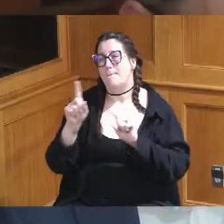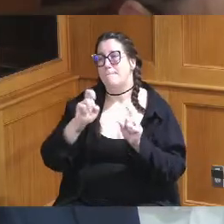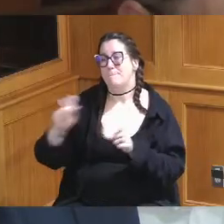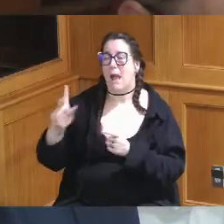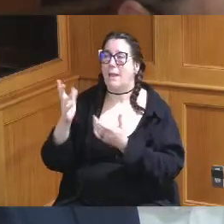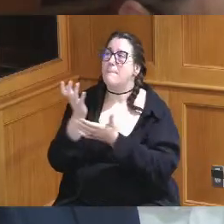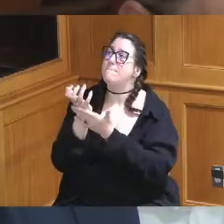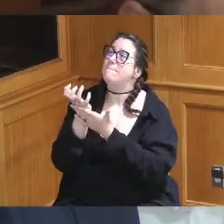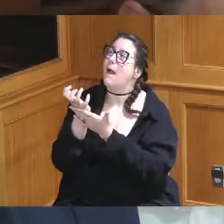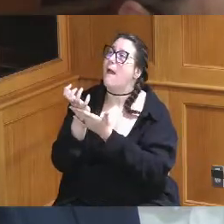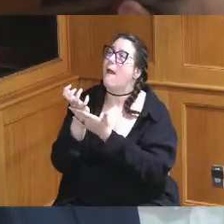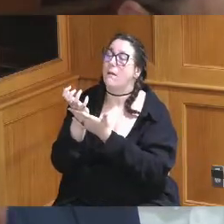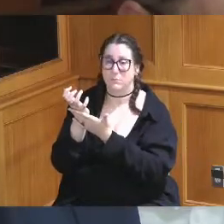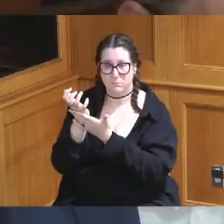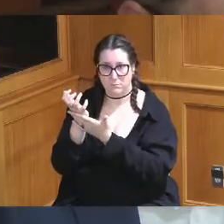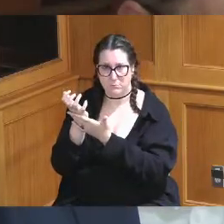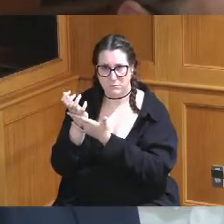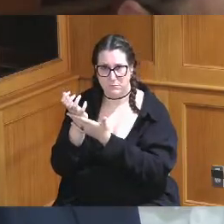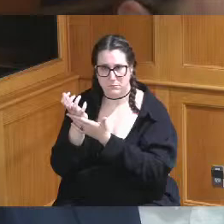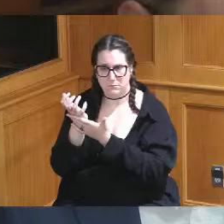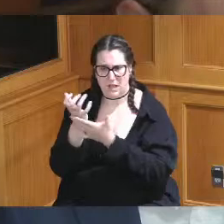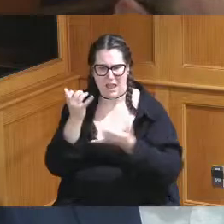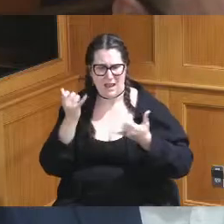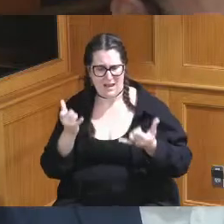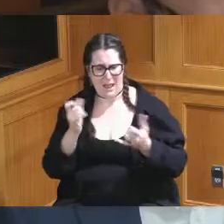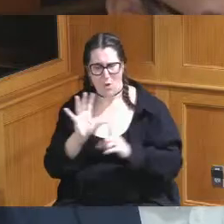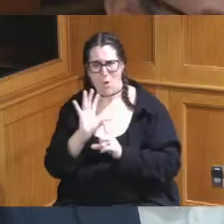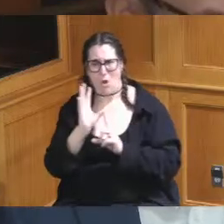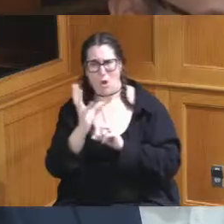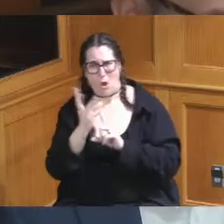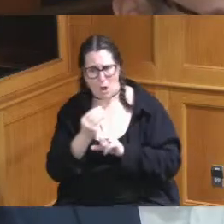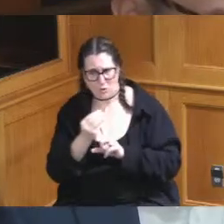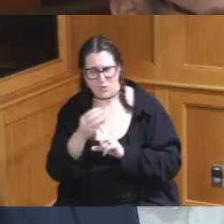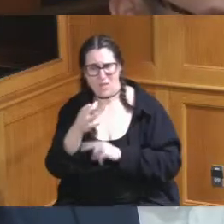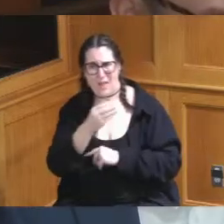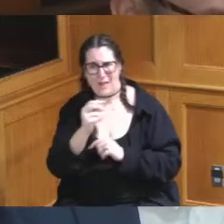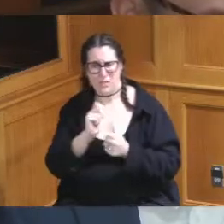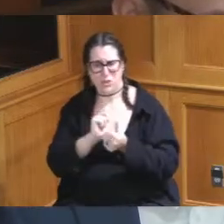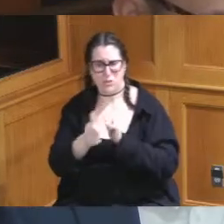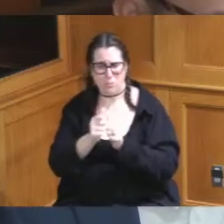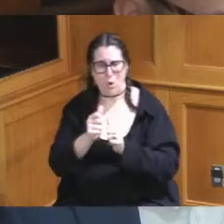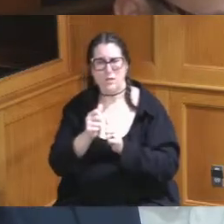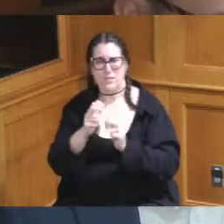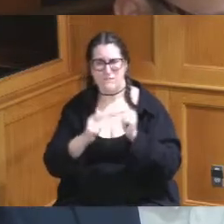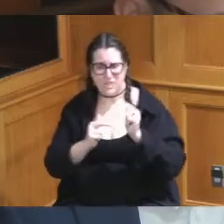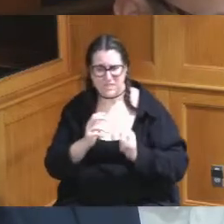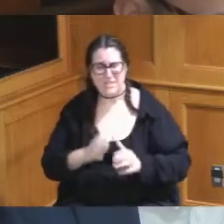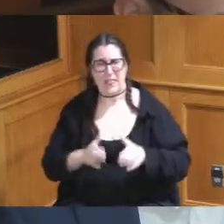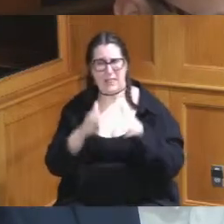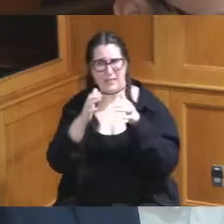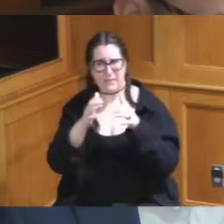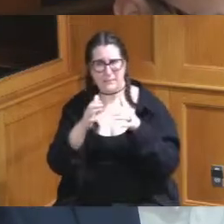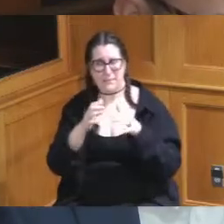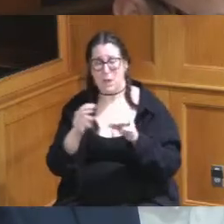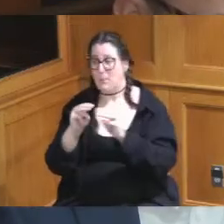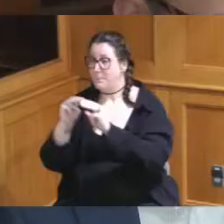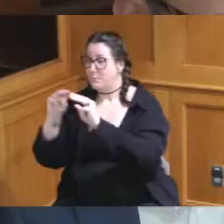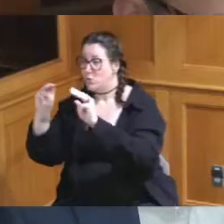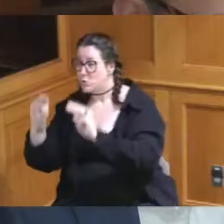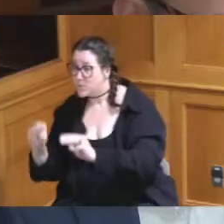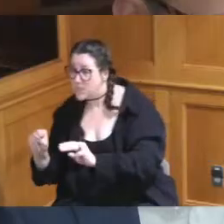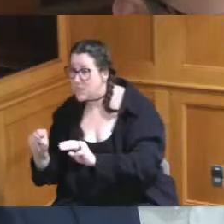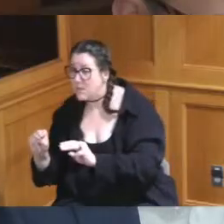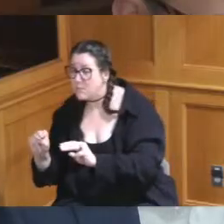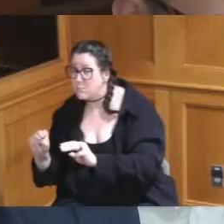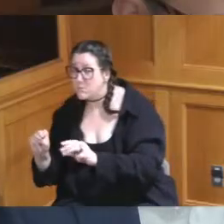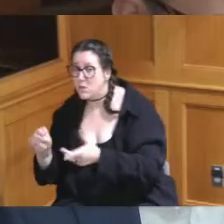And then guess what? It's called cultural and sports facilities. So that means everybody. It said museums will be able to. We